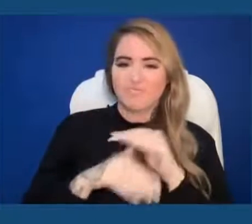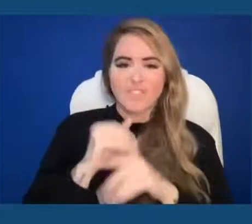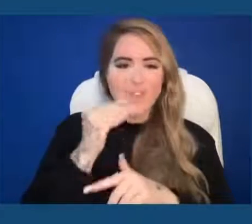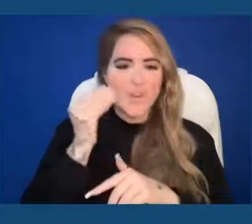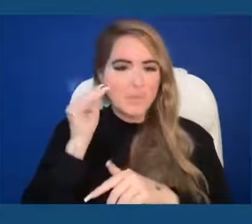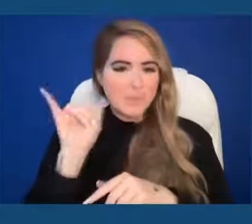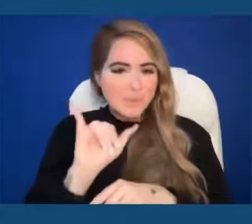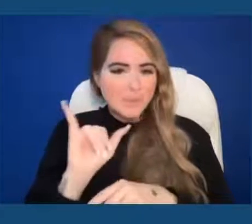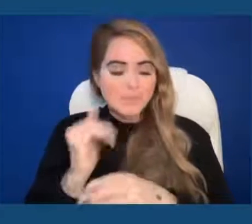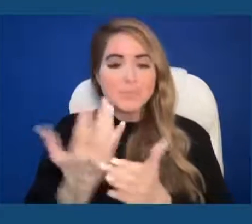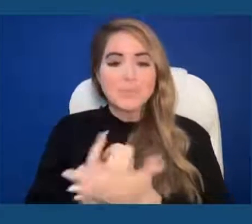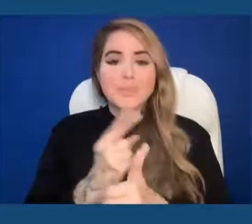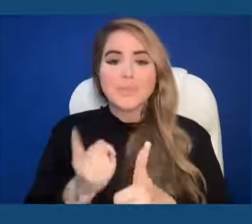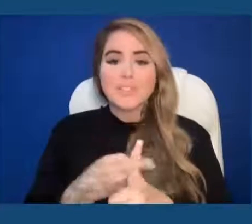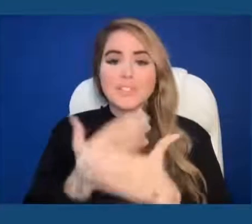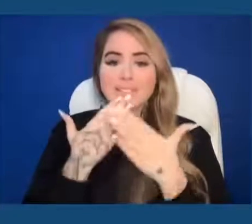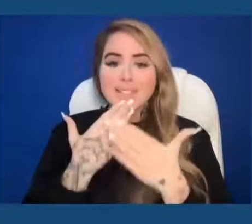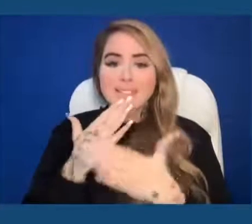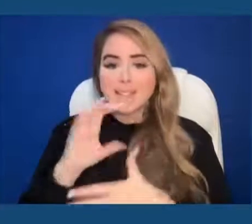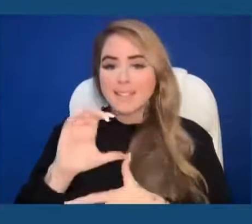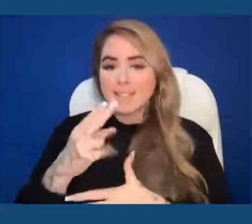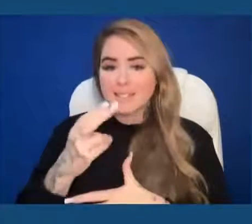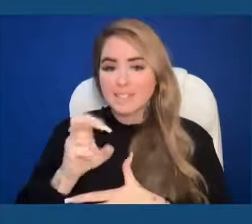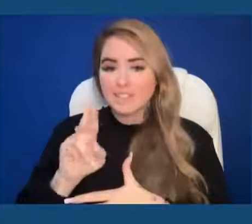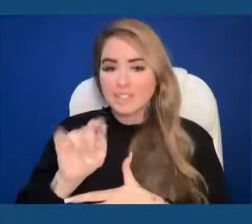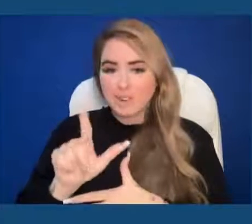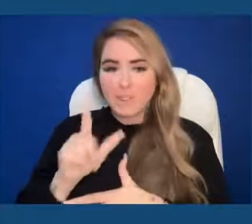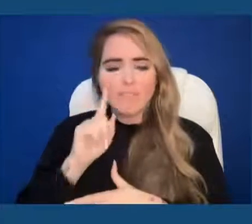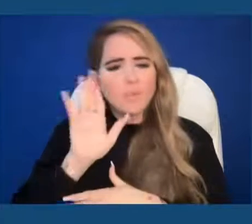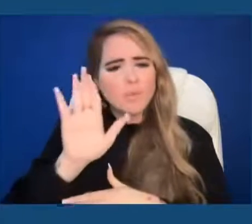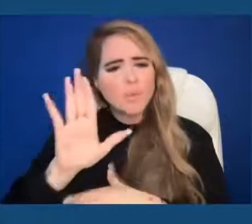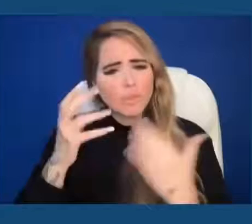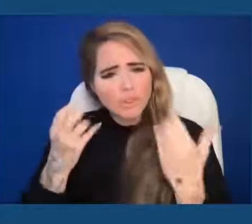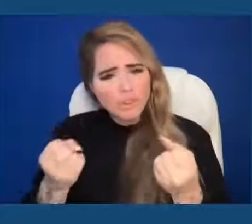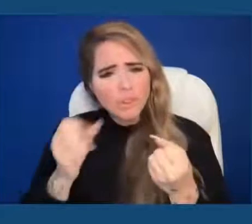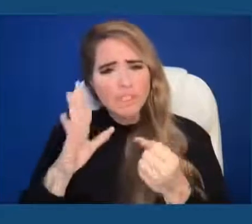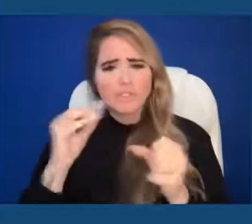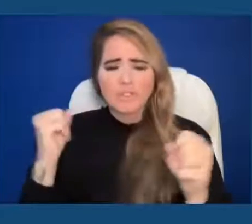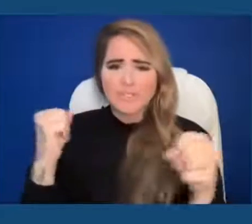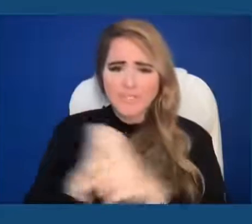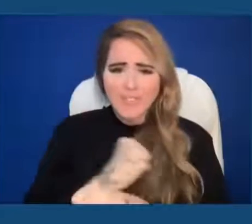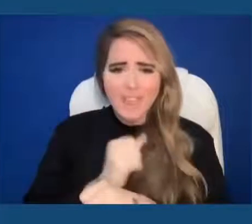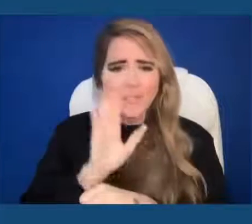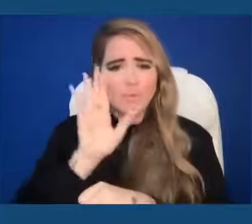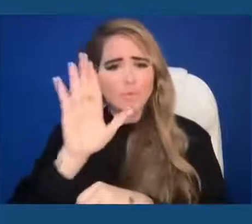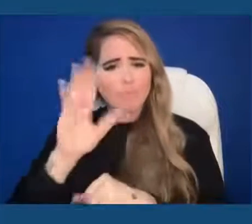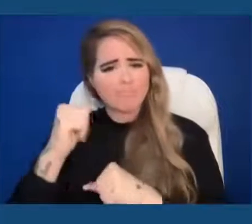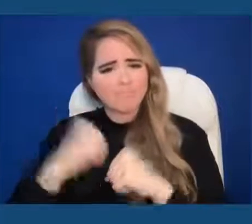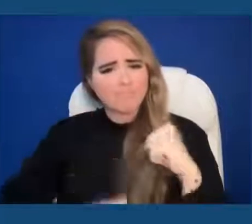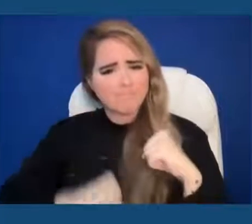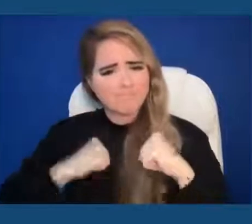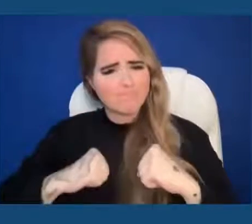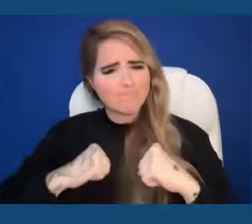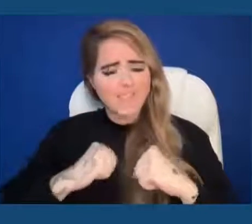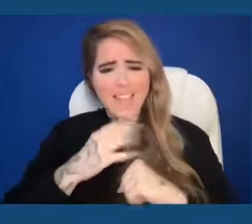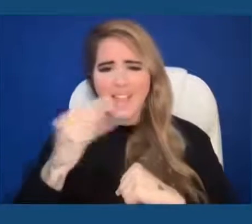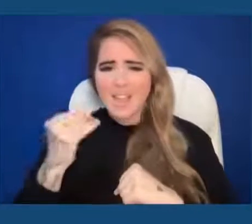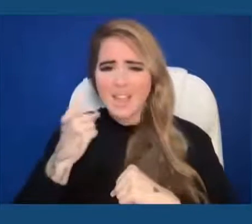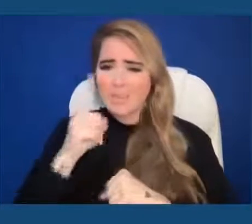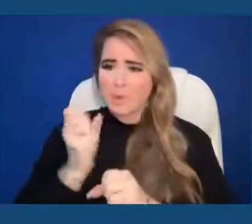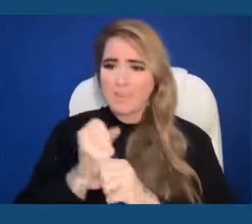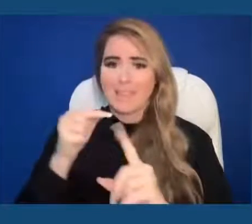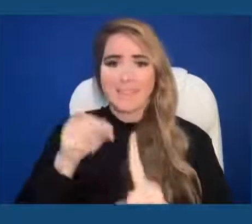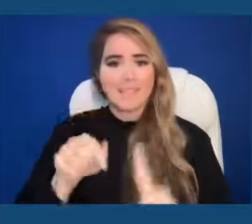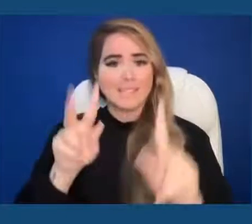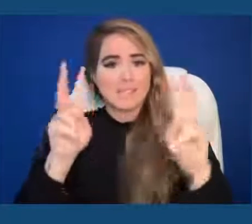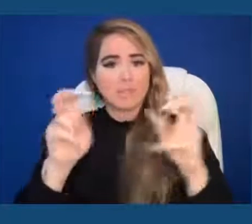thanking Cheryl for your courage, for your fight, for your resilience, and for making this issue one that